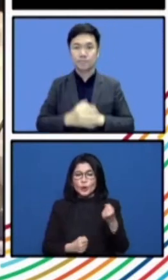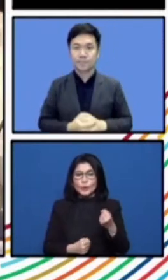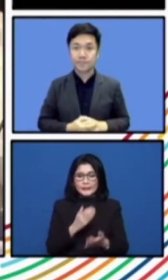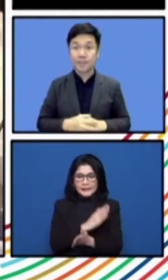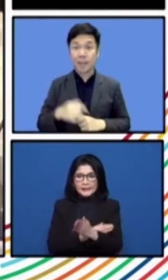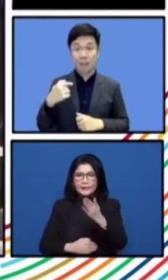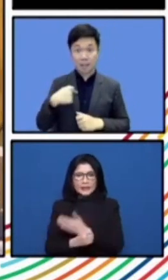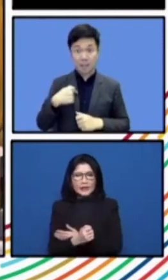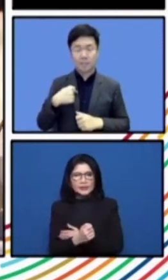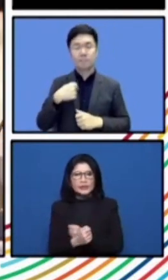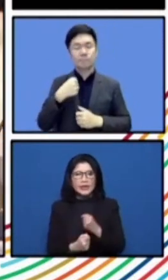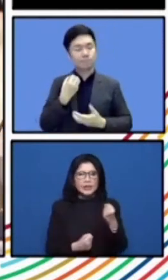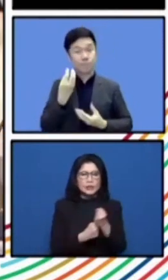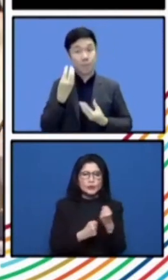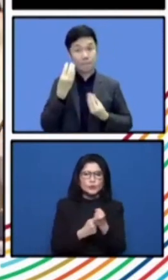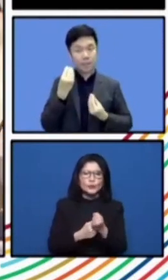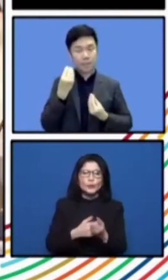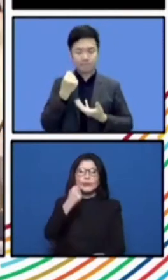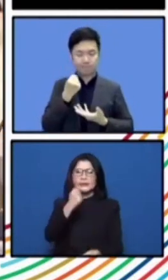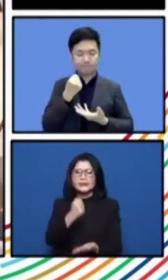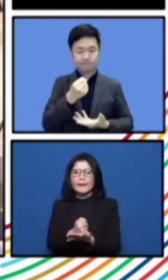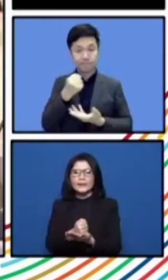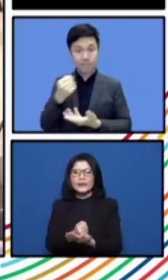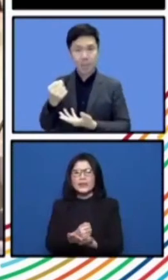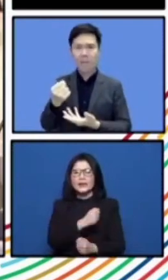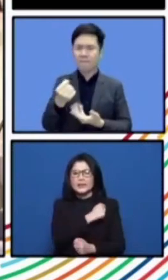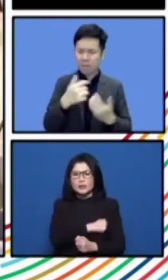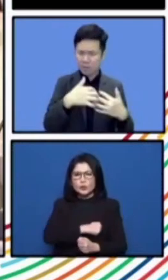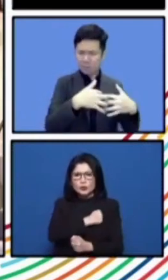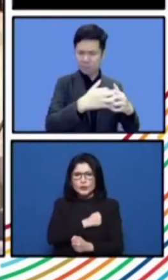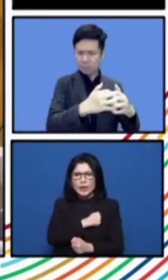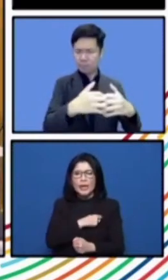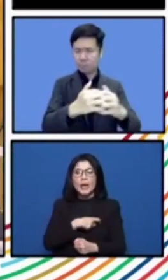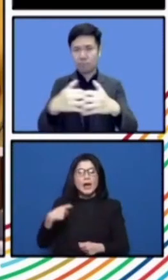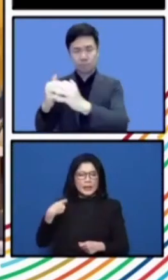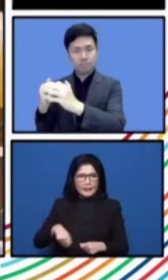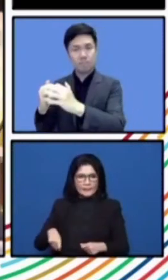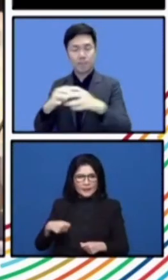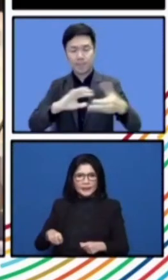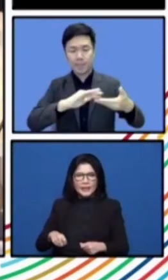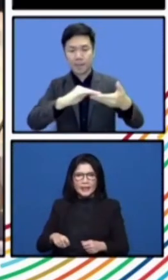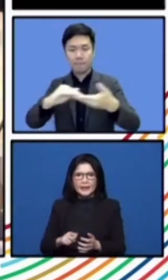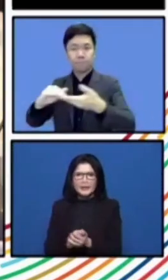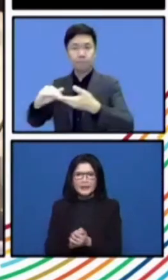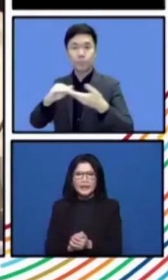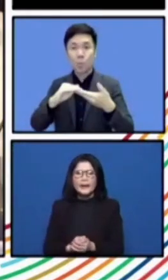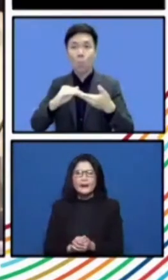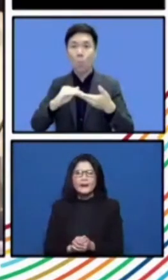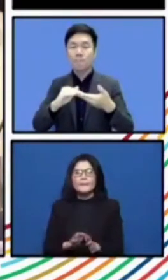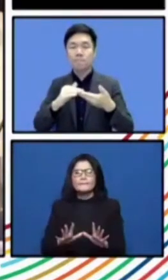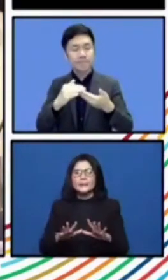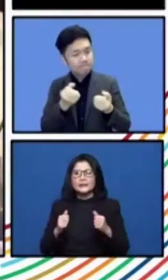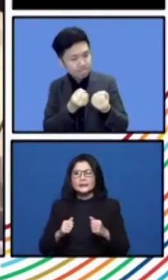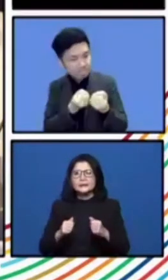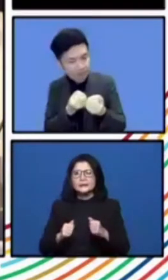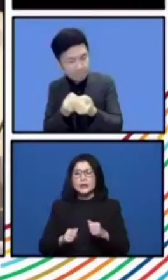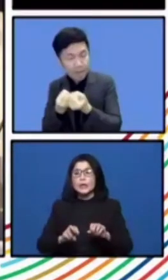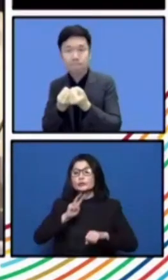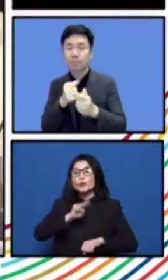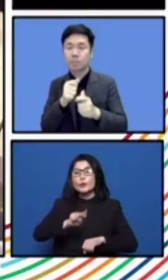of 29 social solidarity institutions to deliver the care and assistance for persons with disability